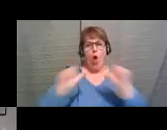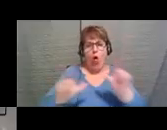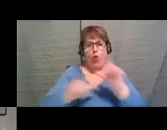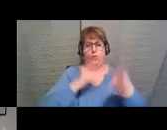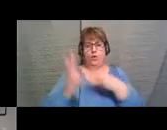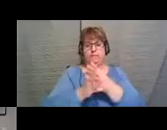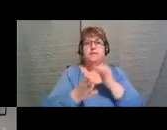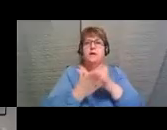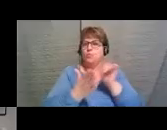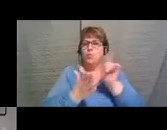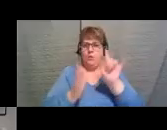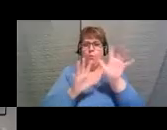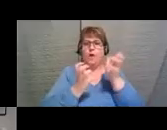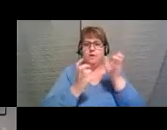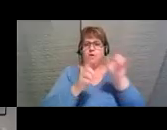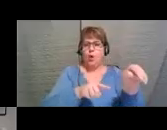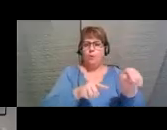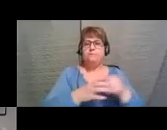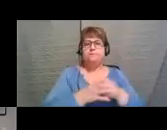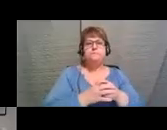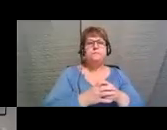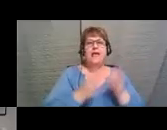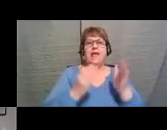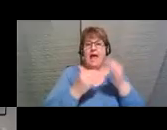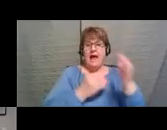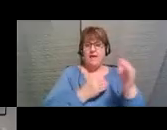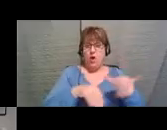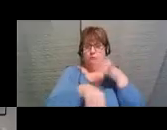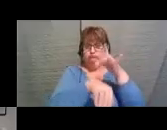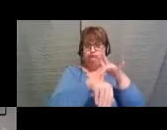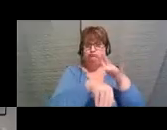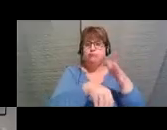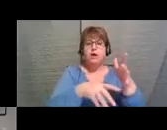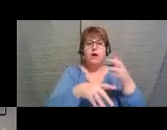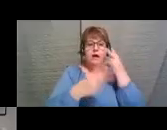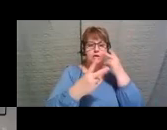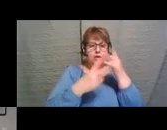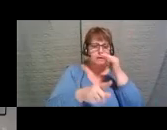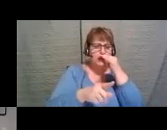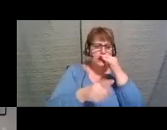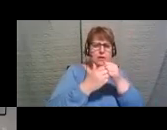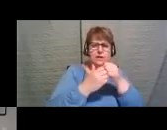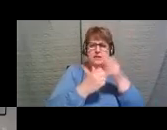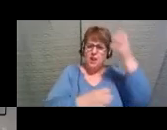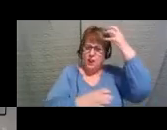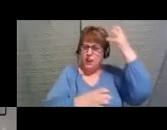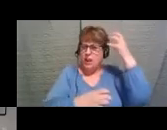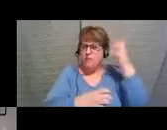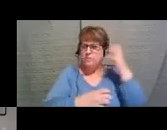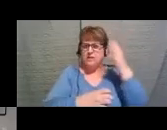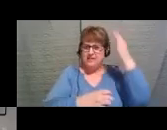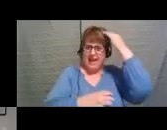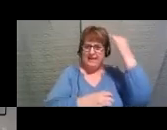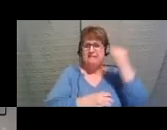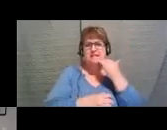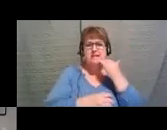where I wanted to go. And so soon after I arrived, I saw this child with these lumps on his head. And these